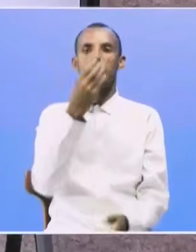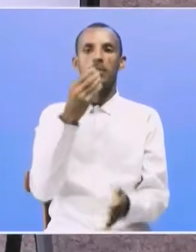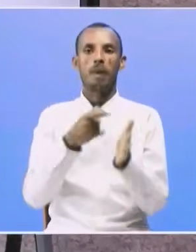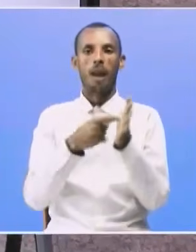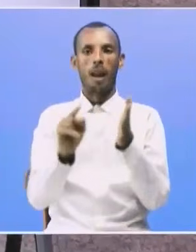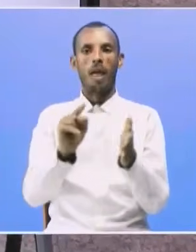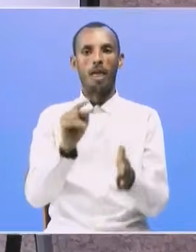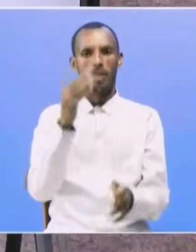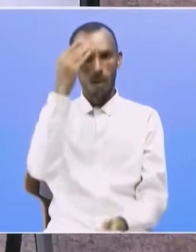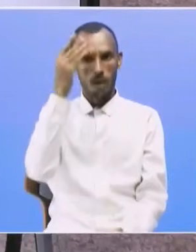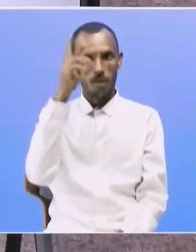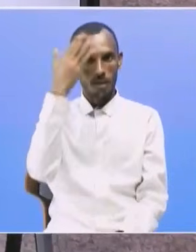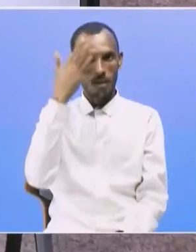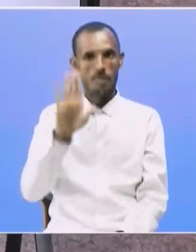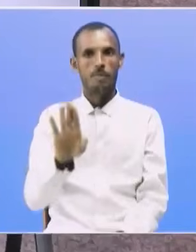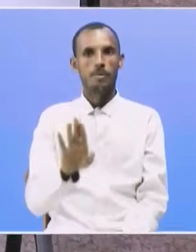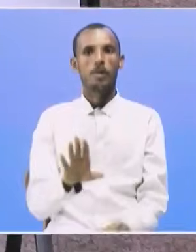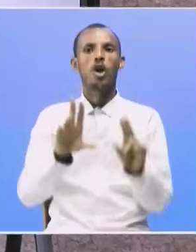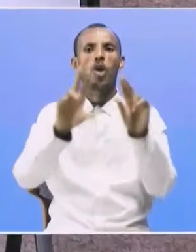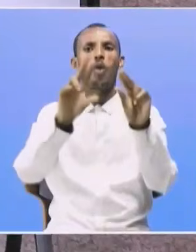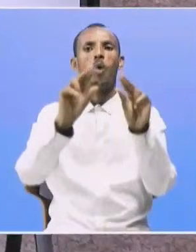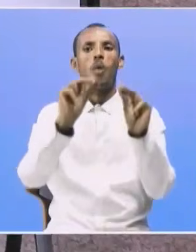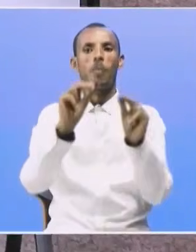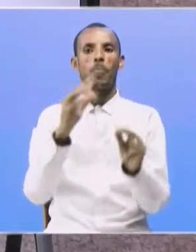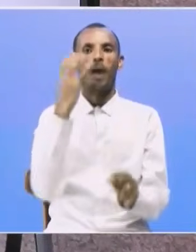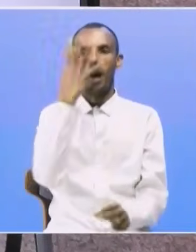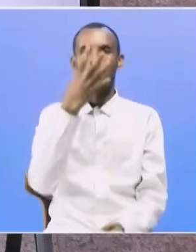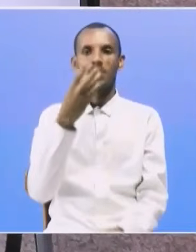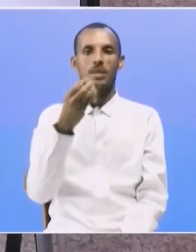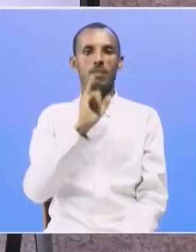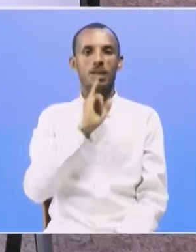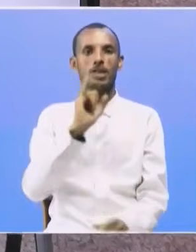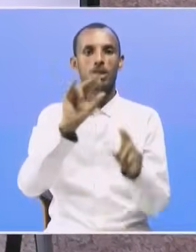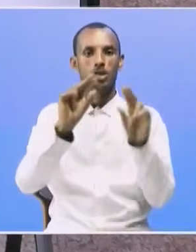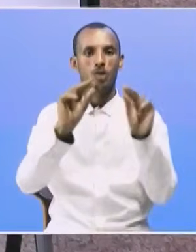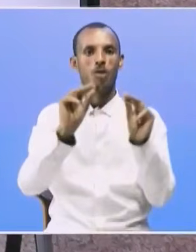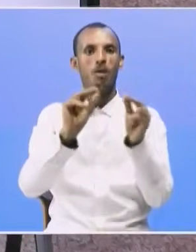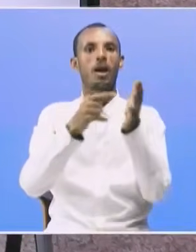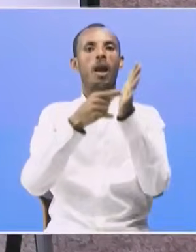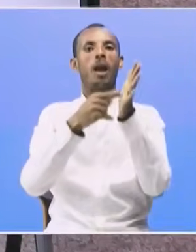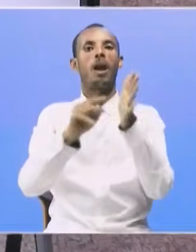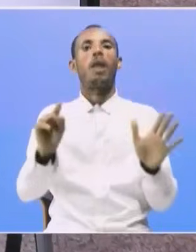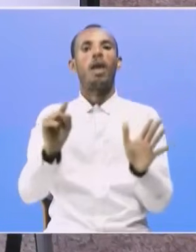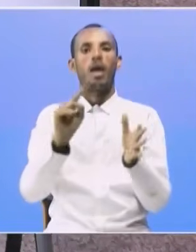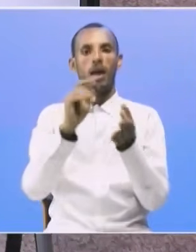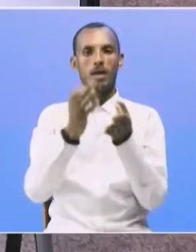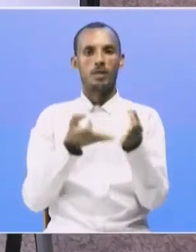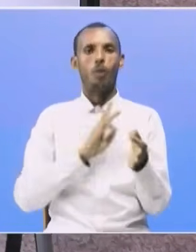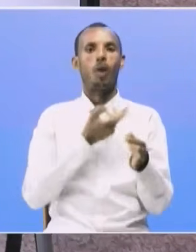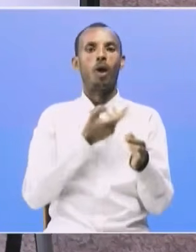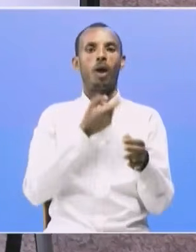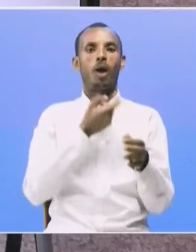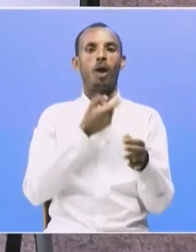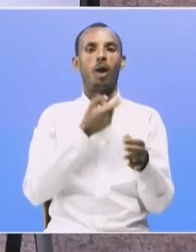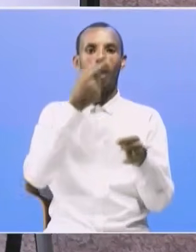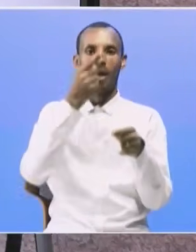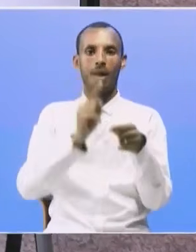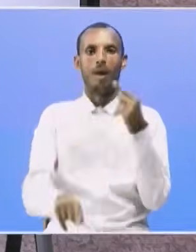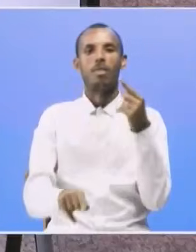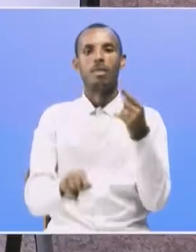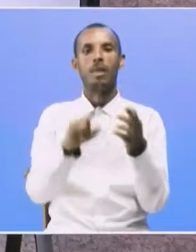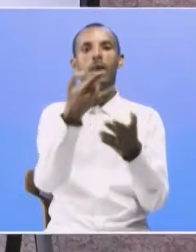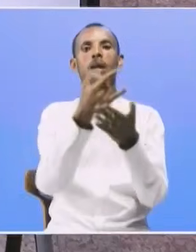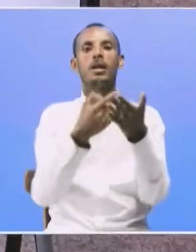stated? No, handsome is not clearly stated. So we can't